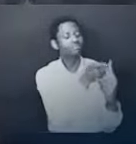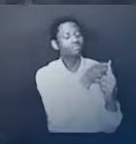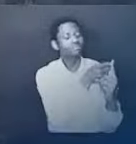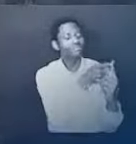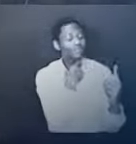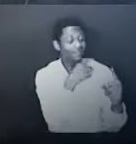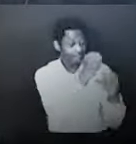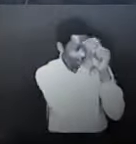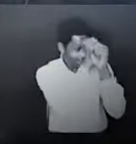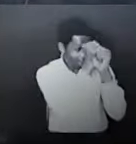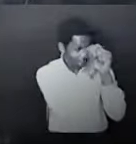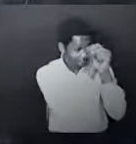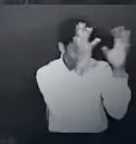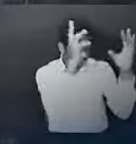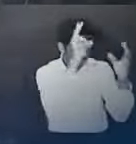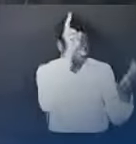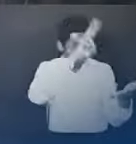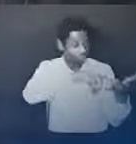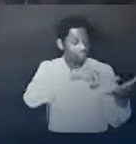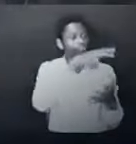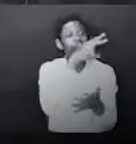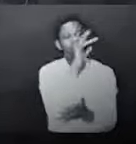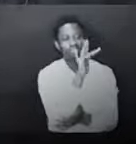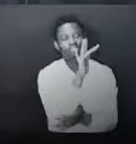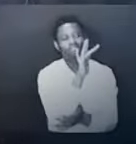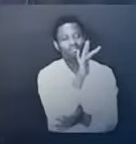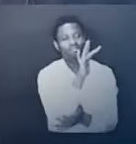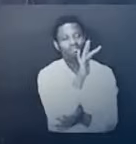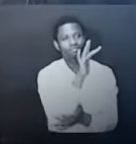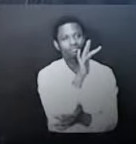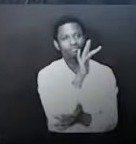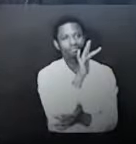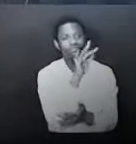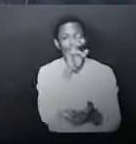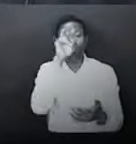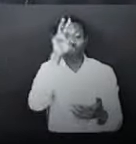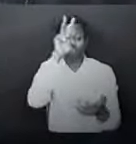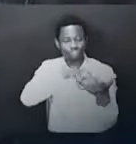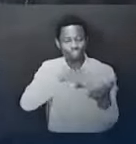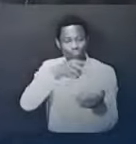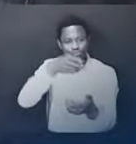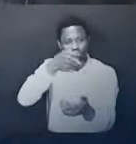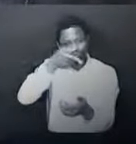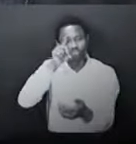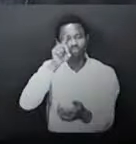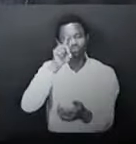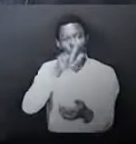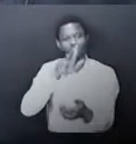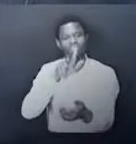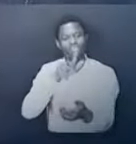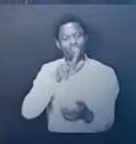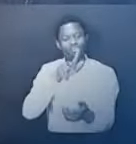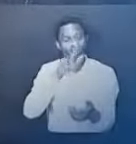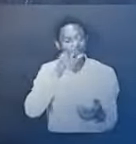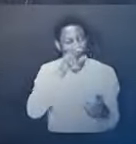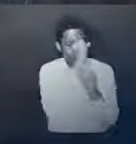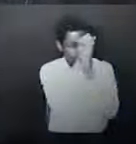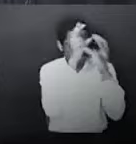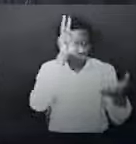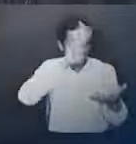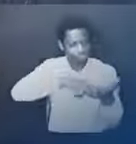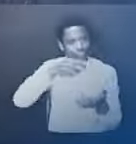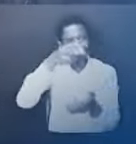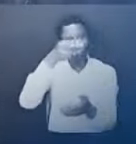Vision 2023. That was equipping the church to transform every sphere of